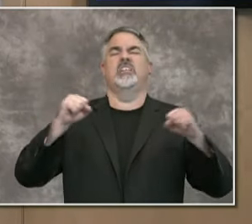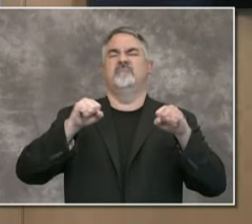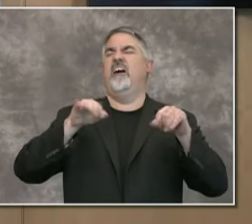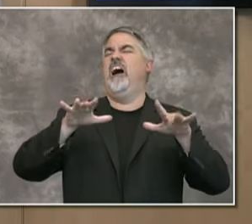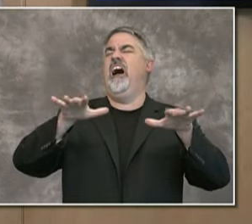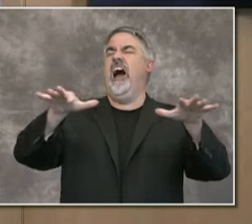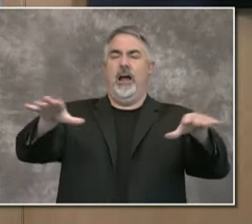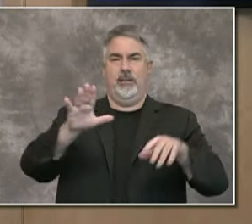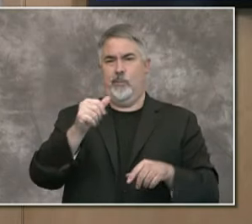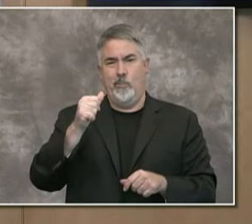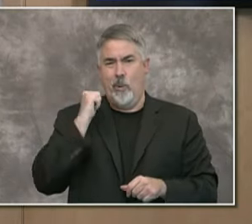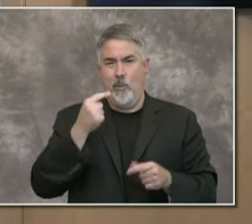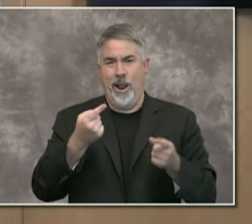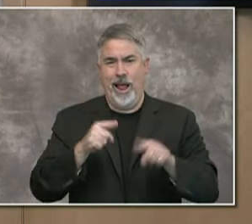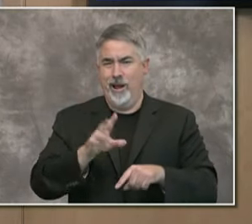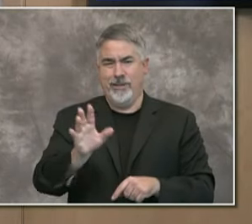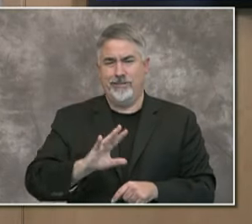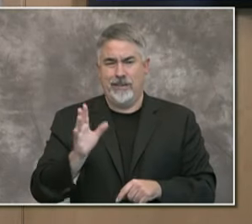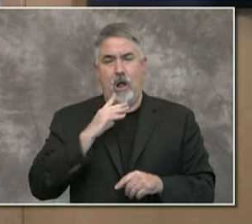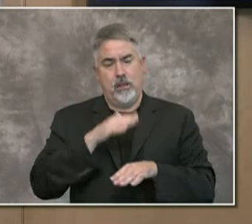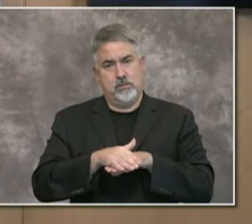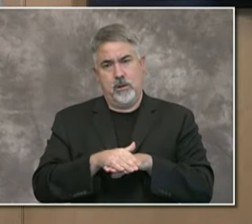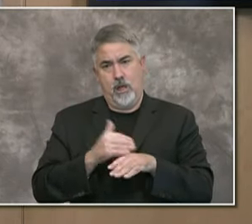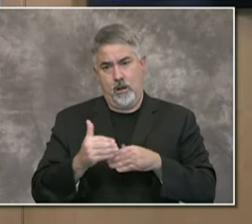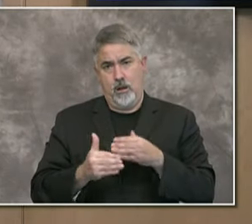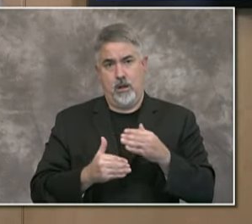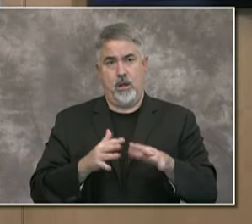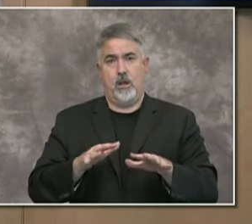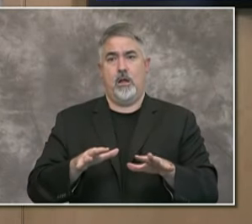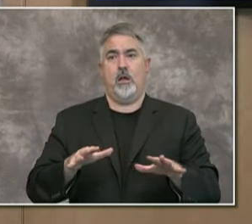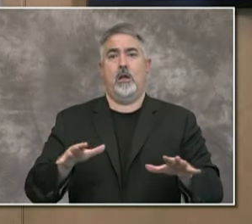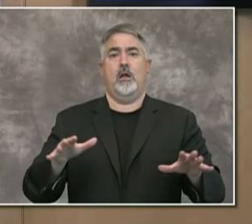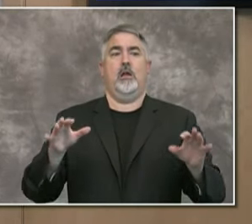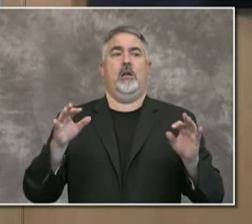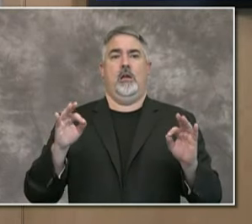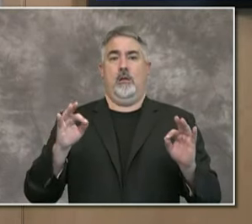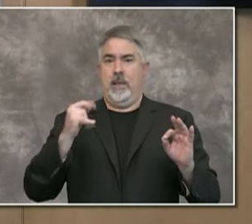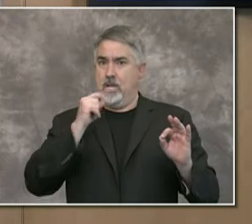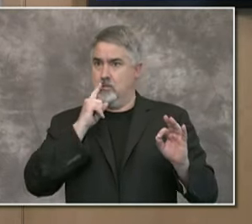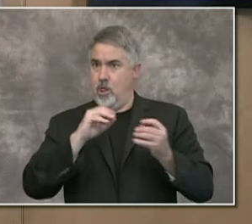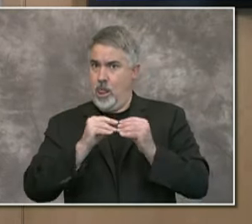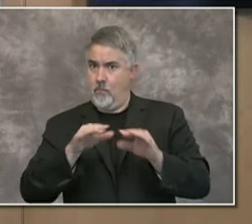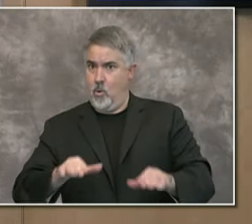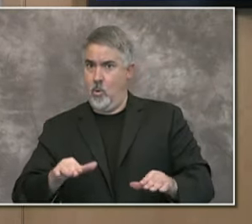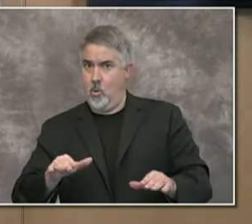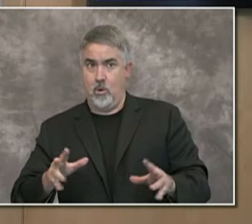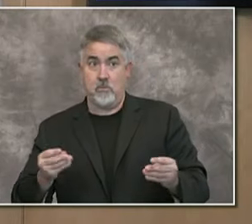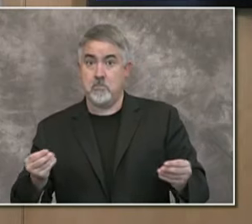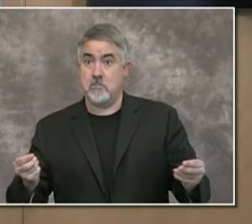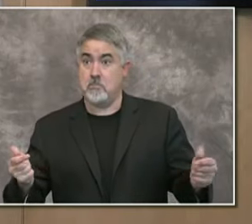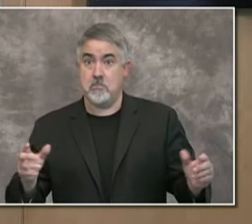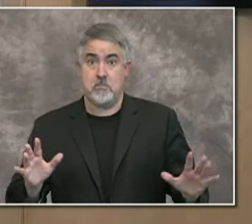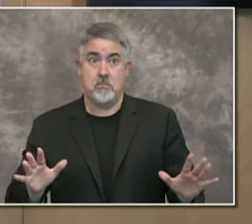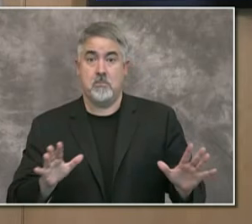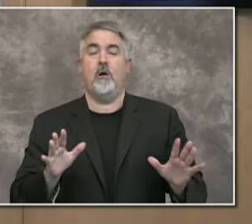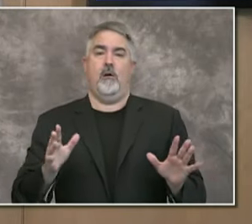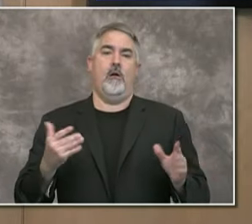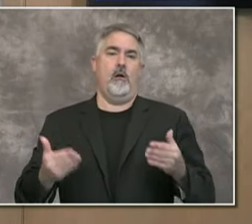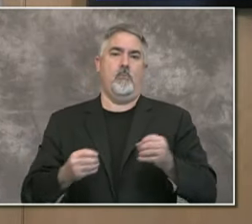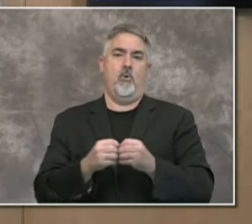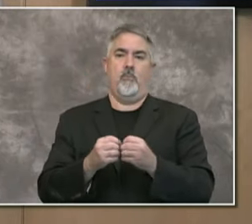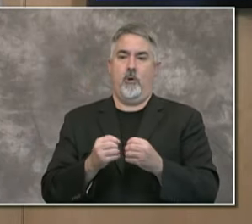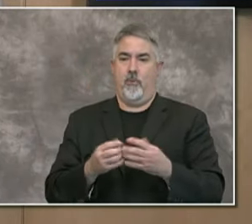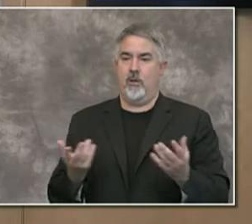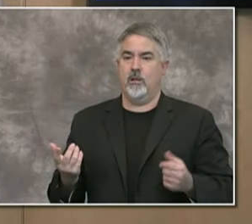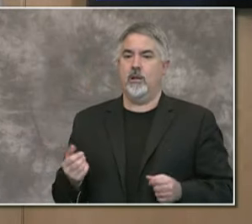of the current posture is based on our ability to fully commit to that current posture right now. The more success